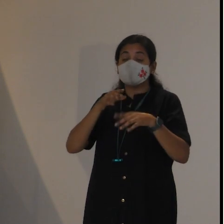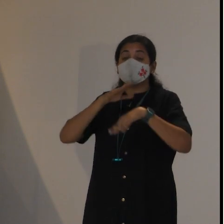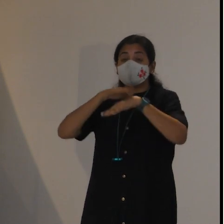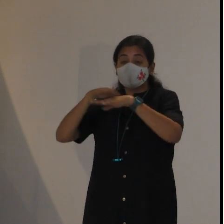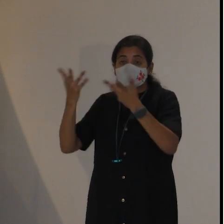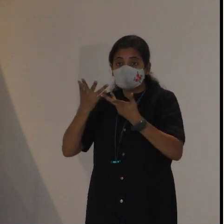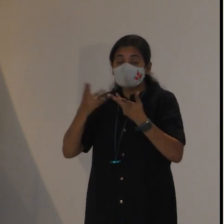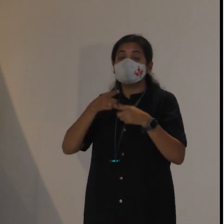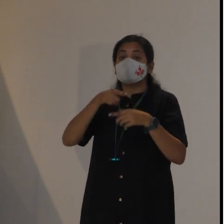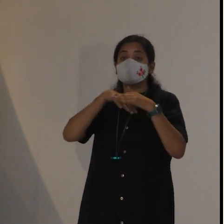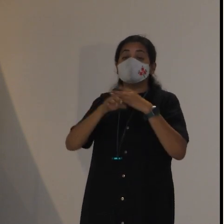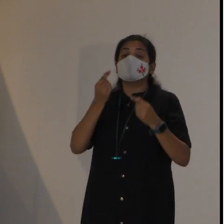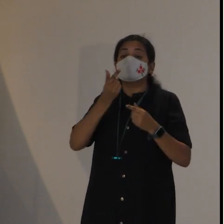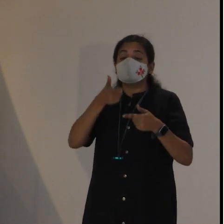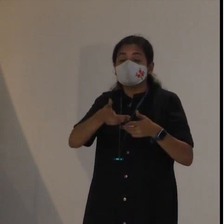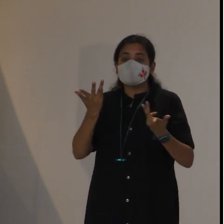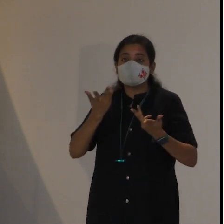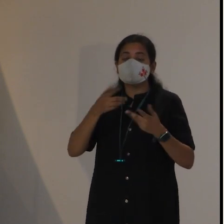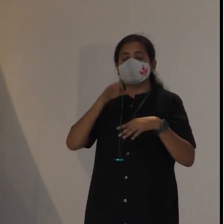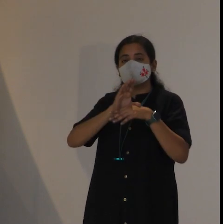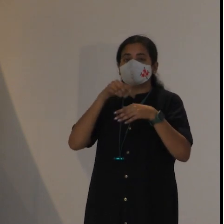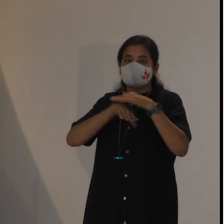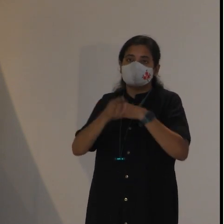experience. Right? What was this object used for in the church?